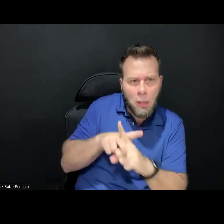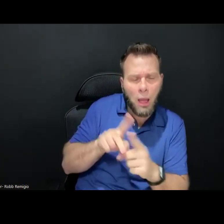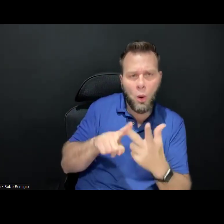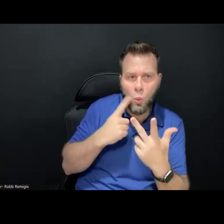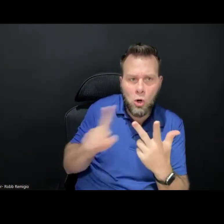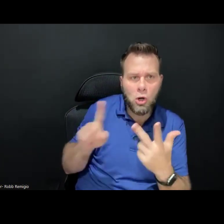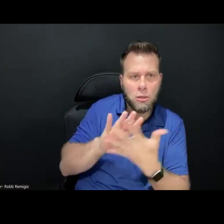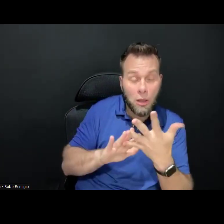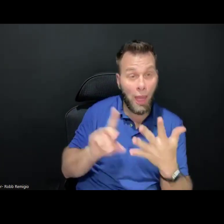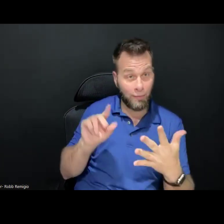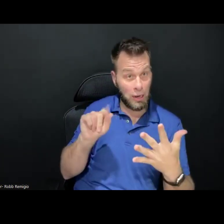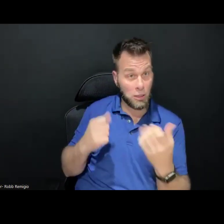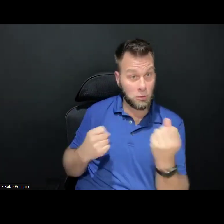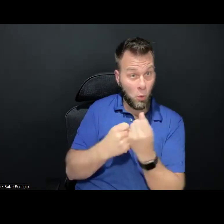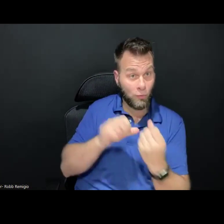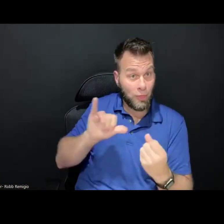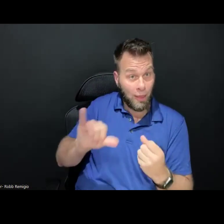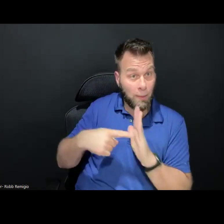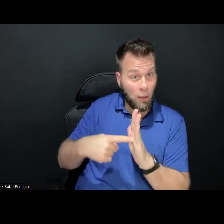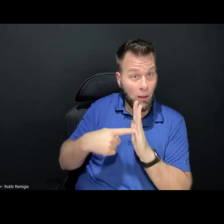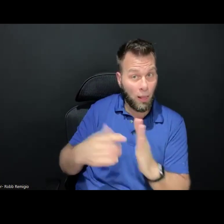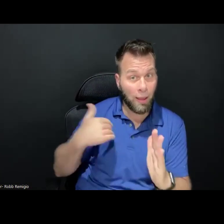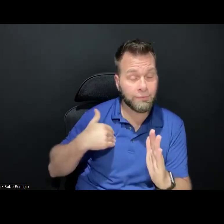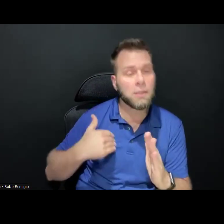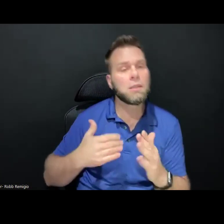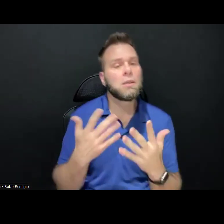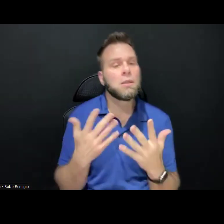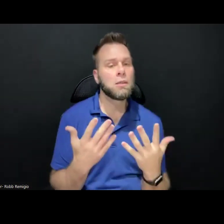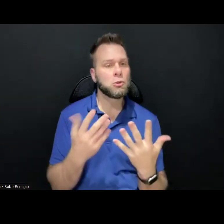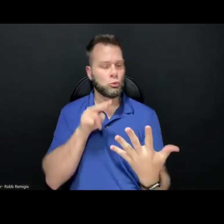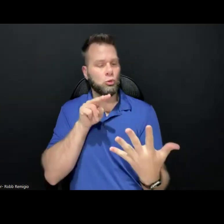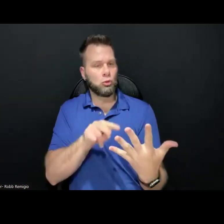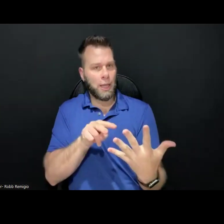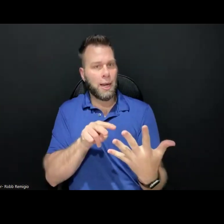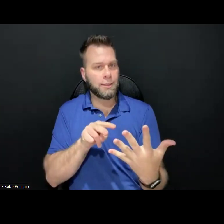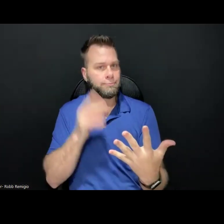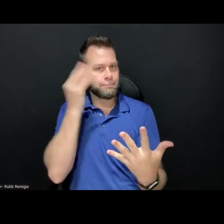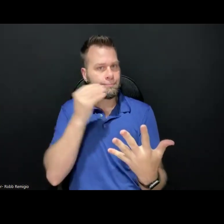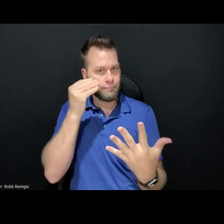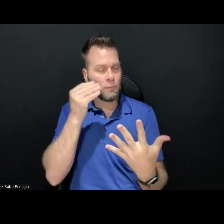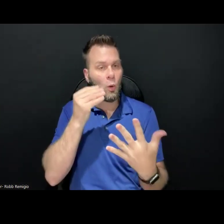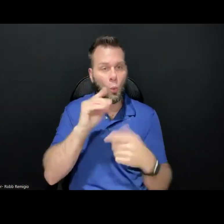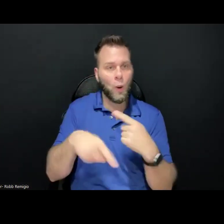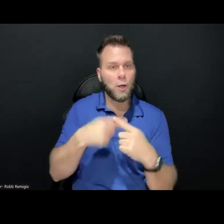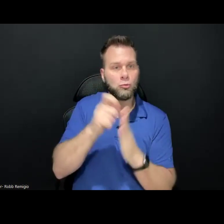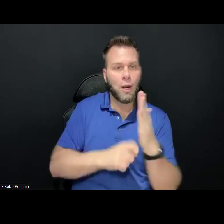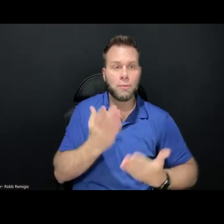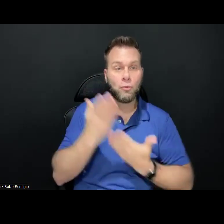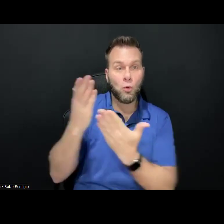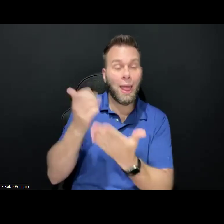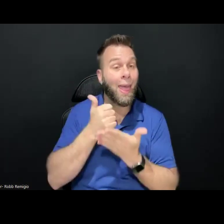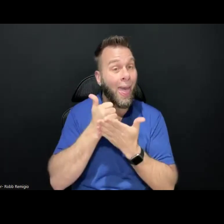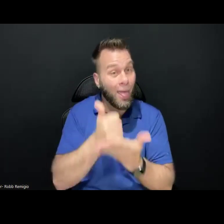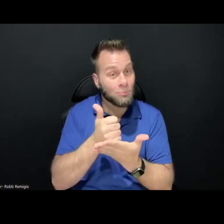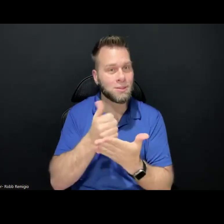support for that particular intervention or model. The ability to reflect on that a little bit in a proposal is helpful for the funder to understand that